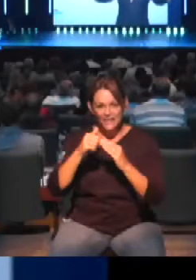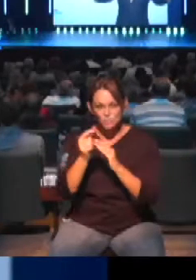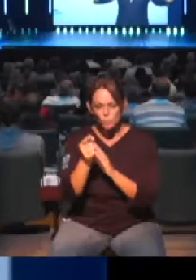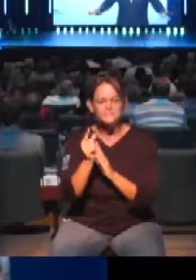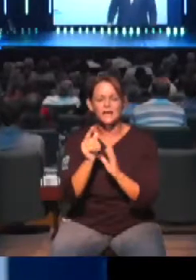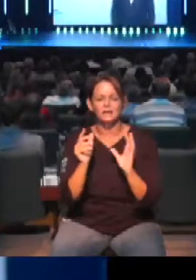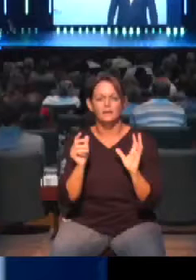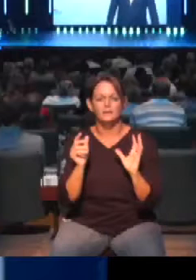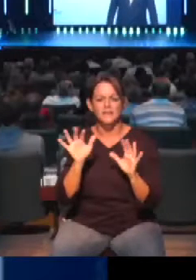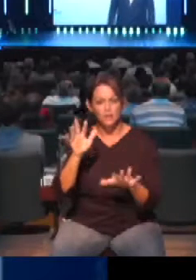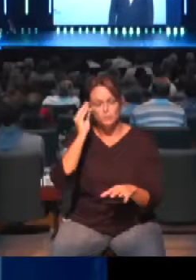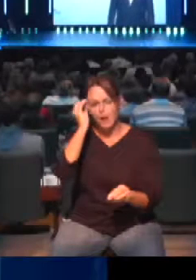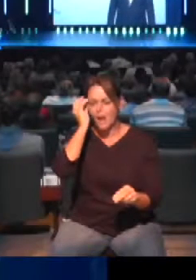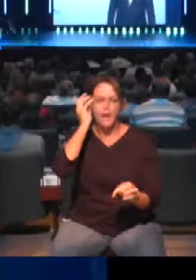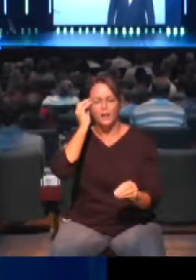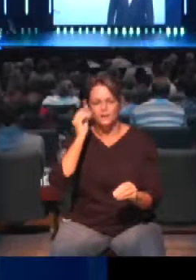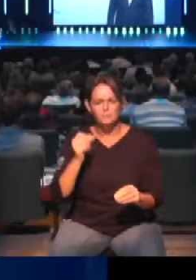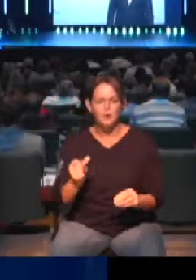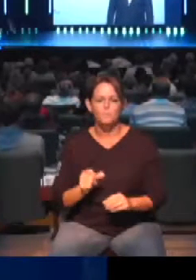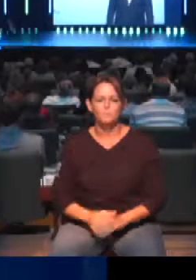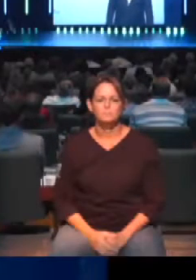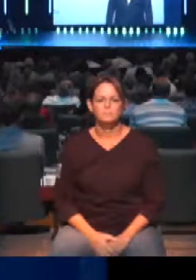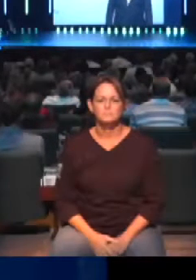a second in your mind.